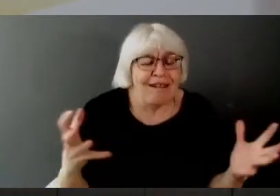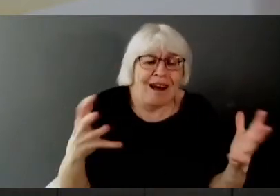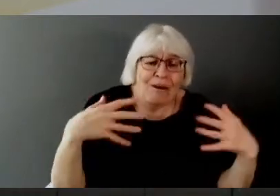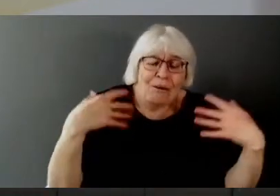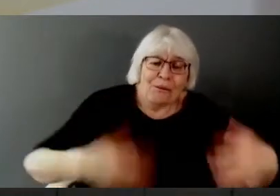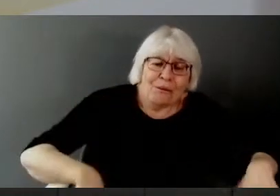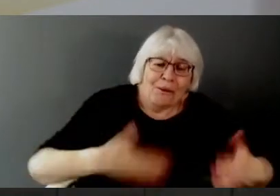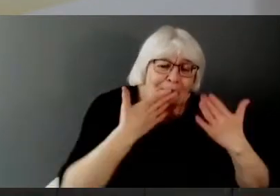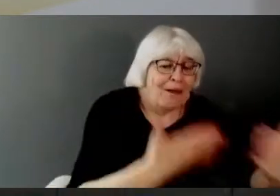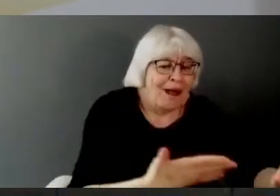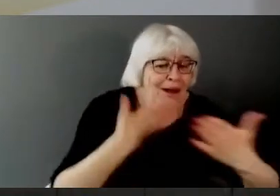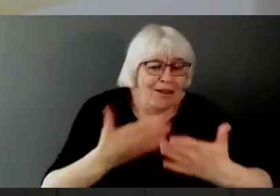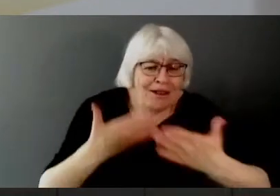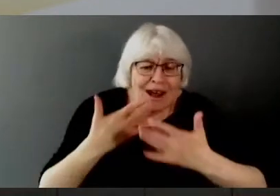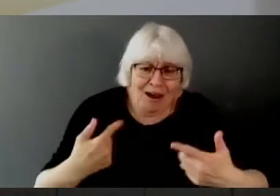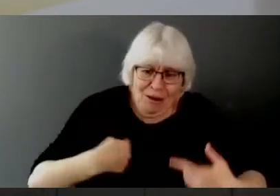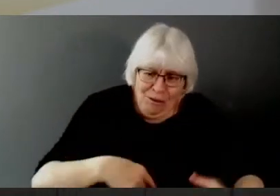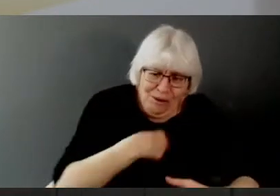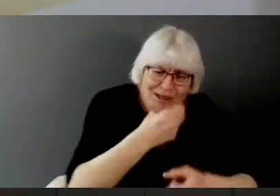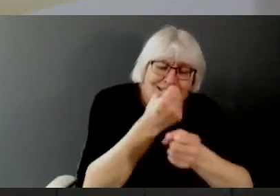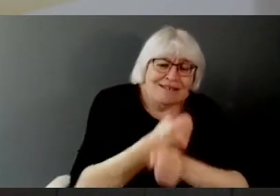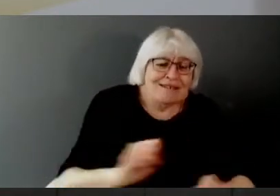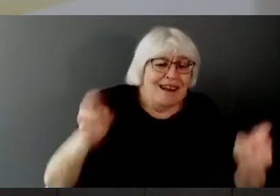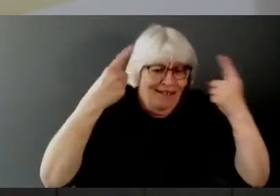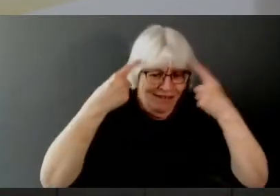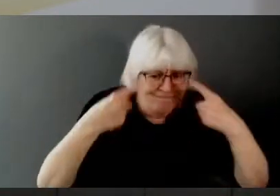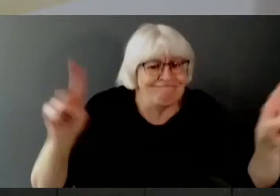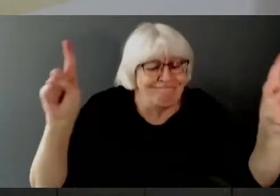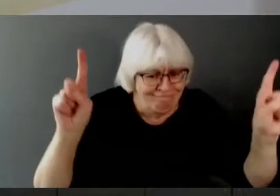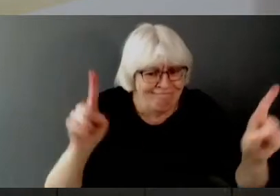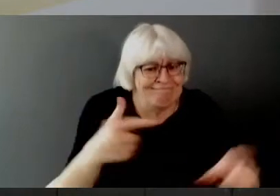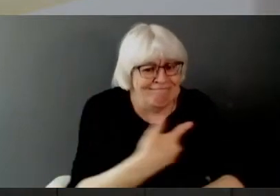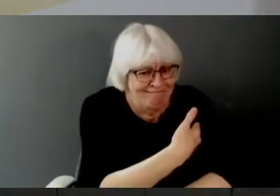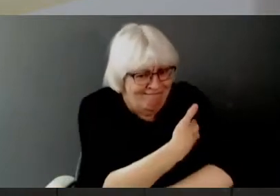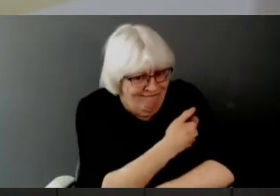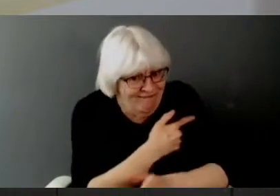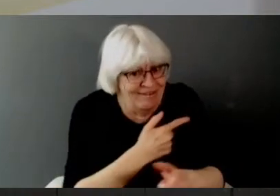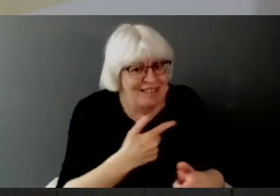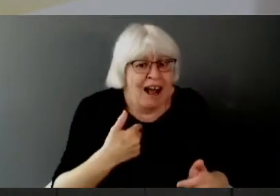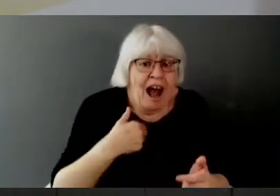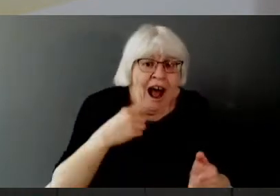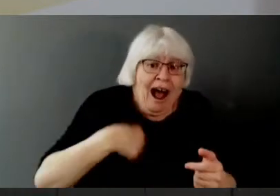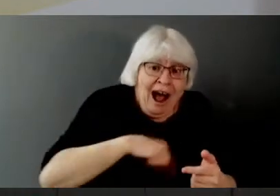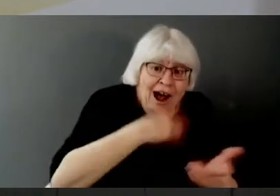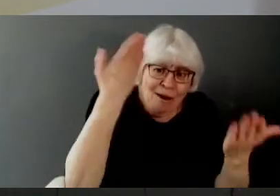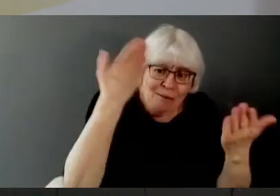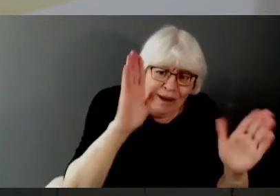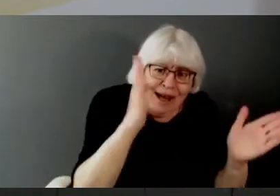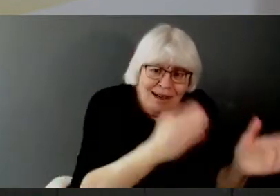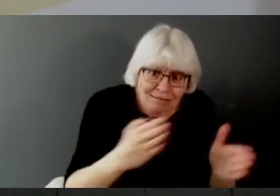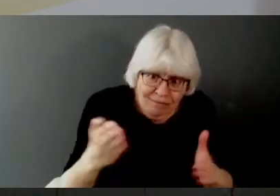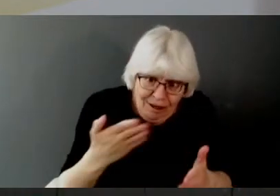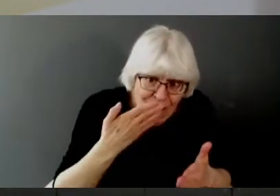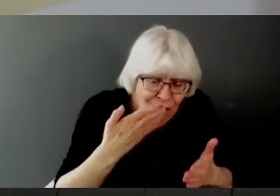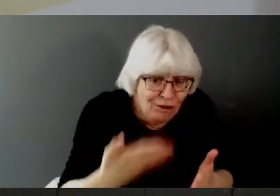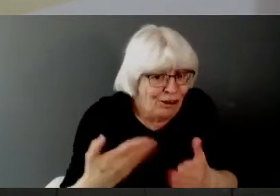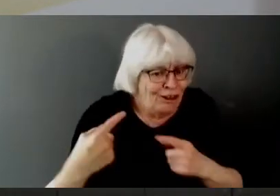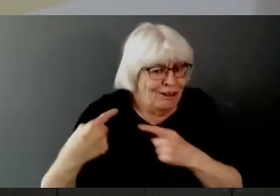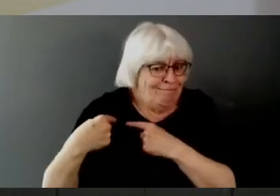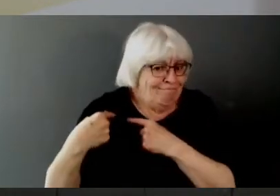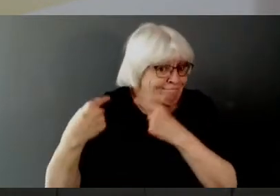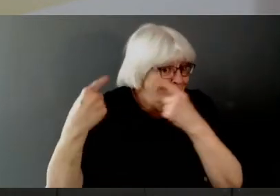effective vaccine, and our vaccine rollout plan is off to a good start. We've not had any hospitalizations or deaths related to